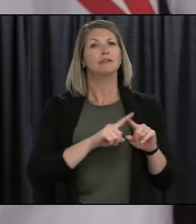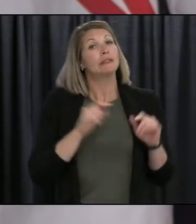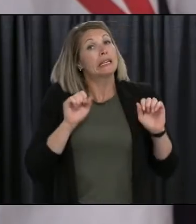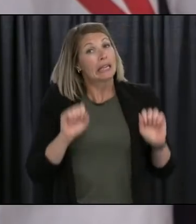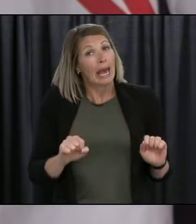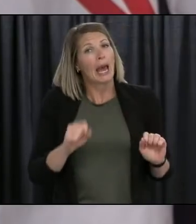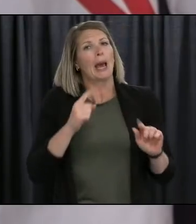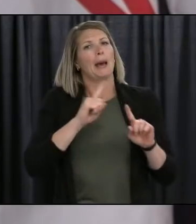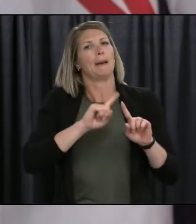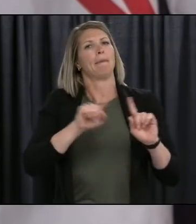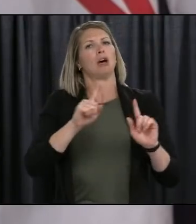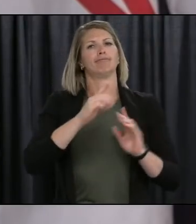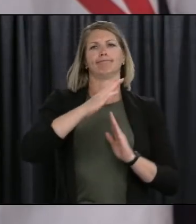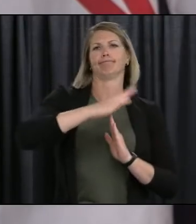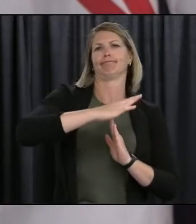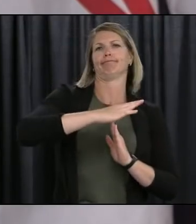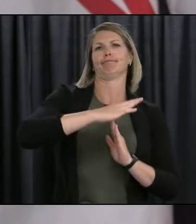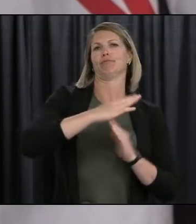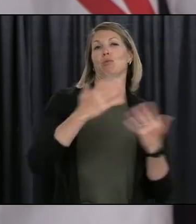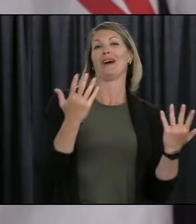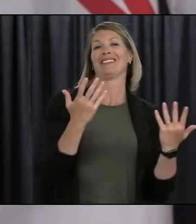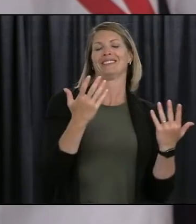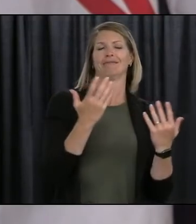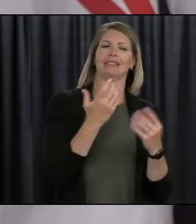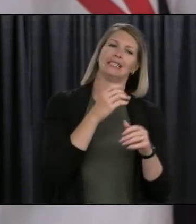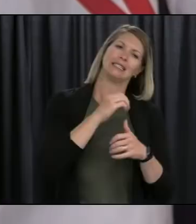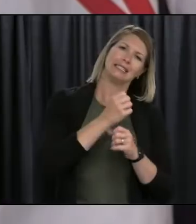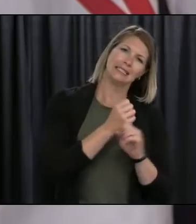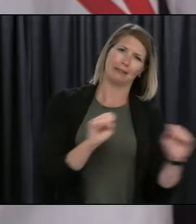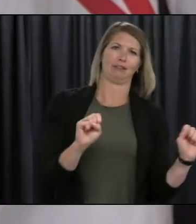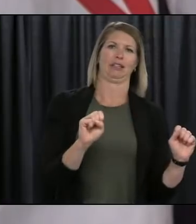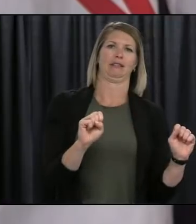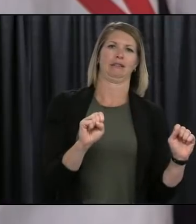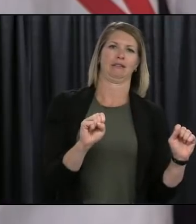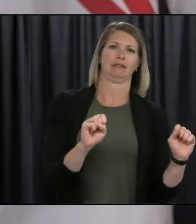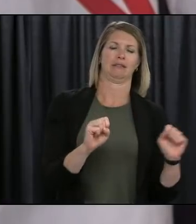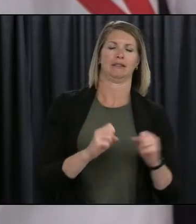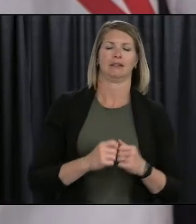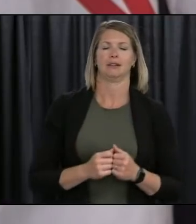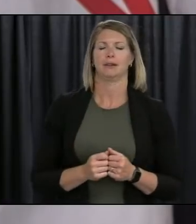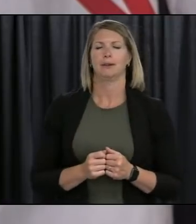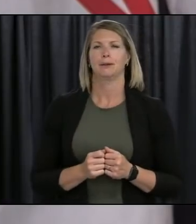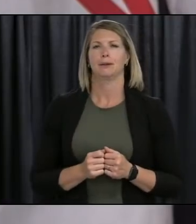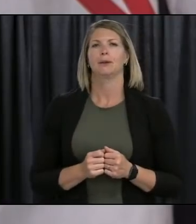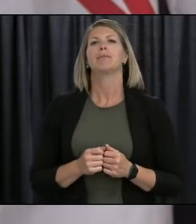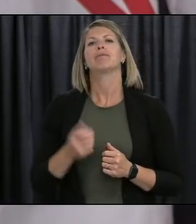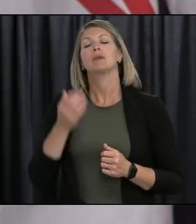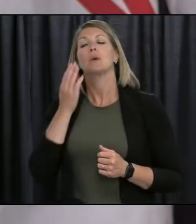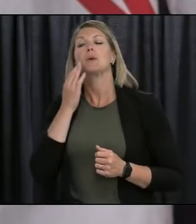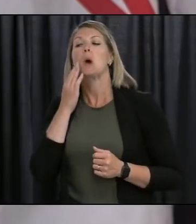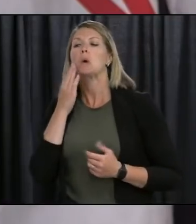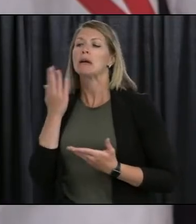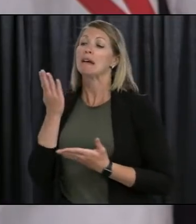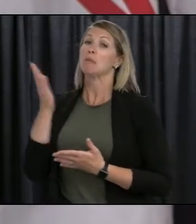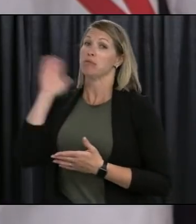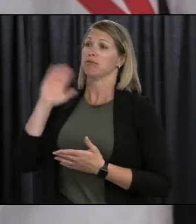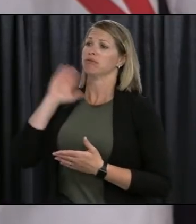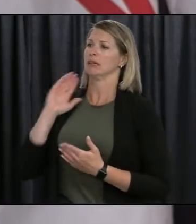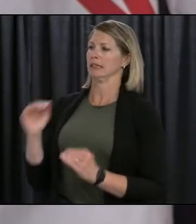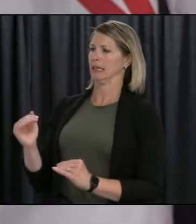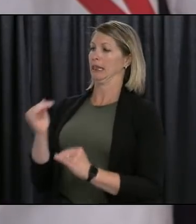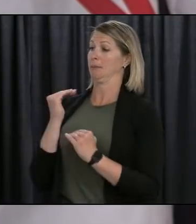manner. As we wait out the end of this pandemic, let us continue to protect the freedoms we have regained and one